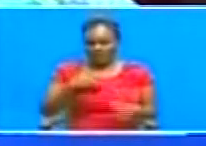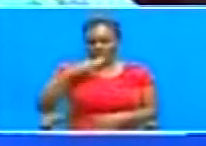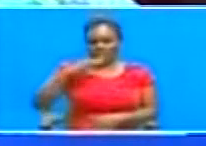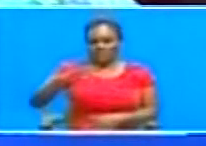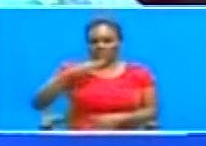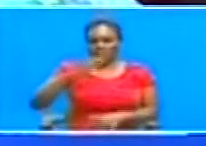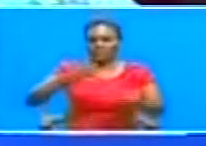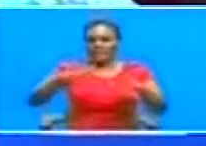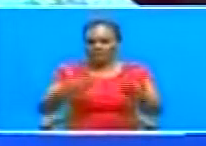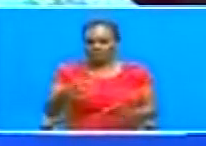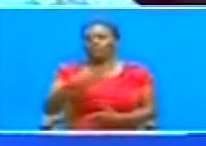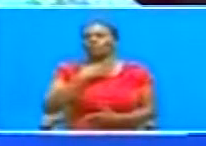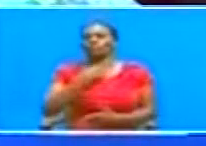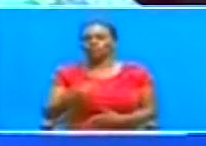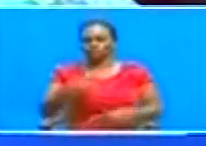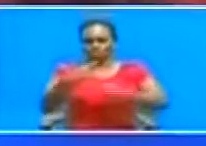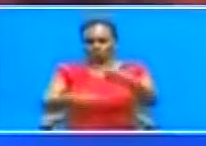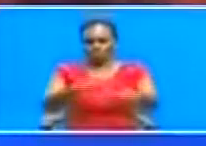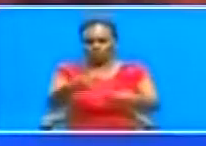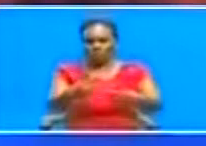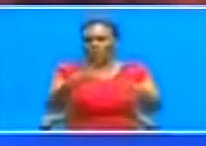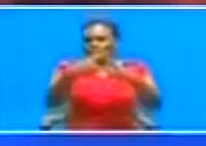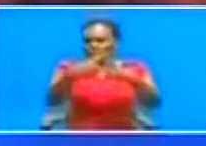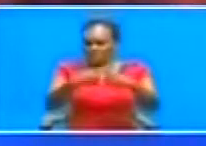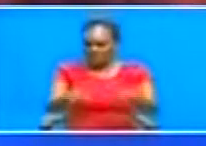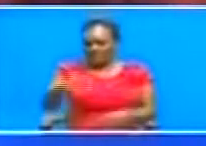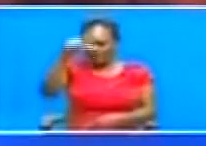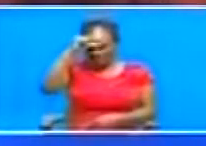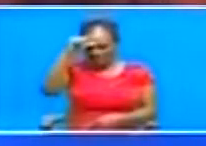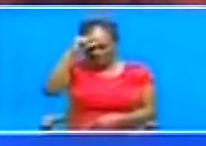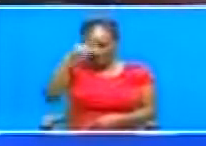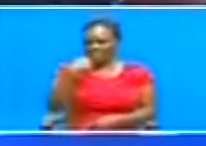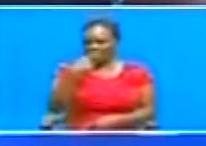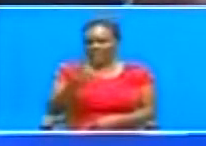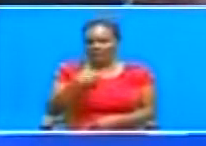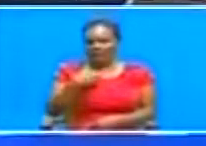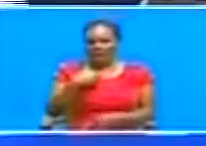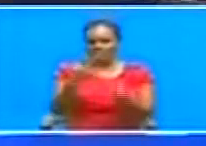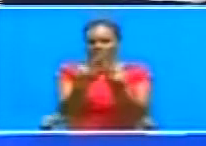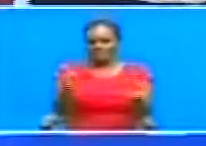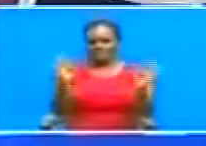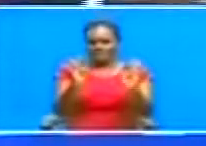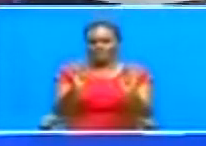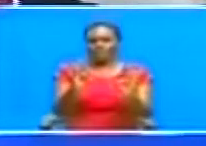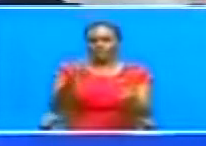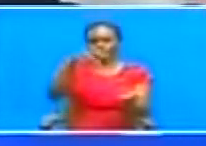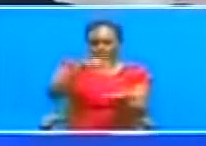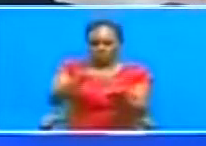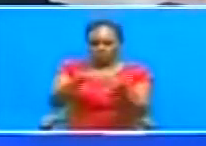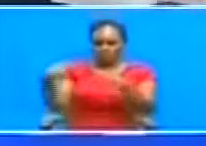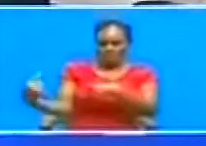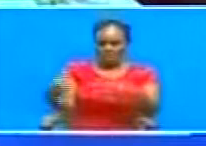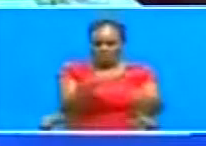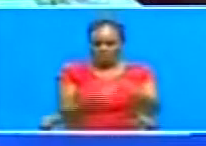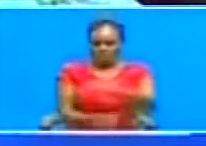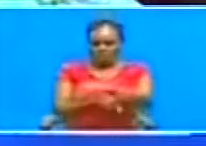as to how he wishes to proceed. But while government retains a diplomatic stance over the stalling war on